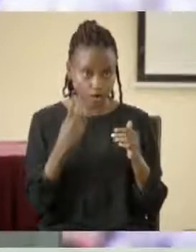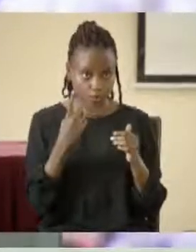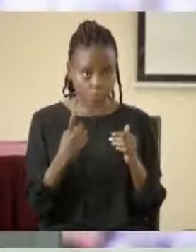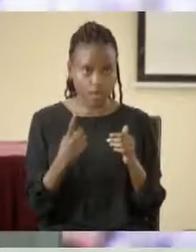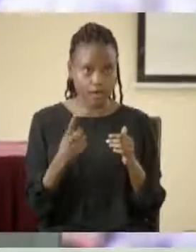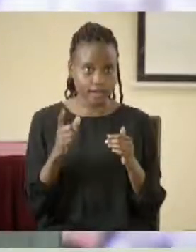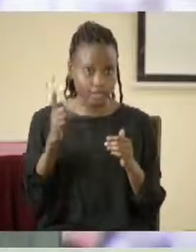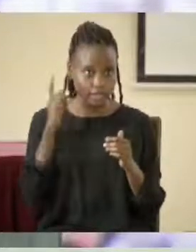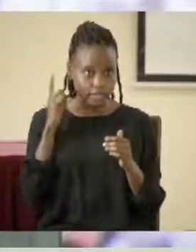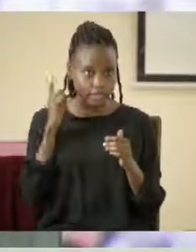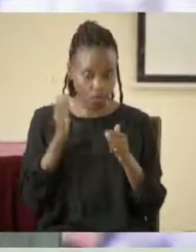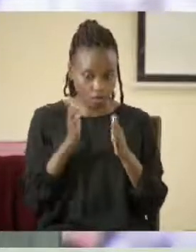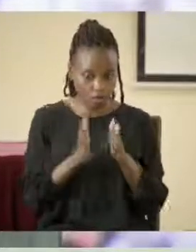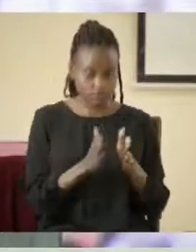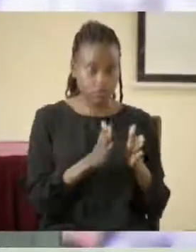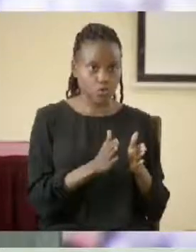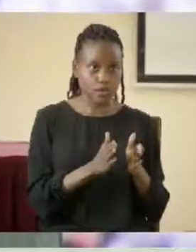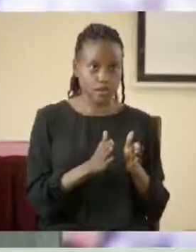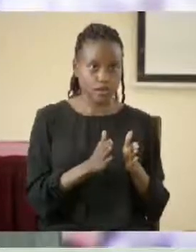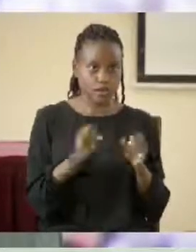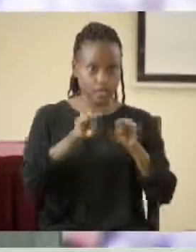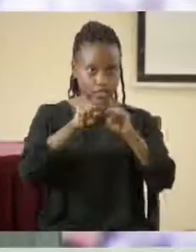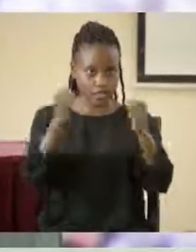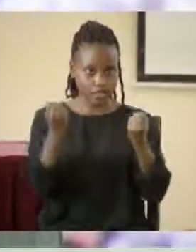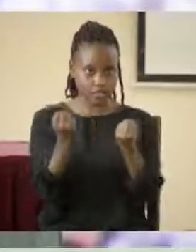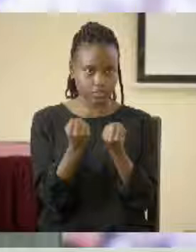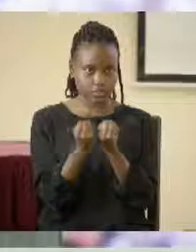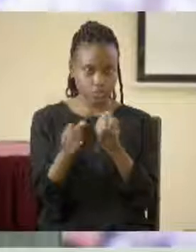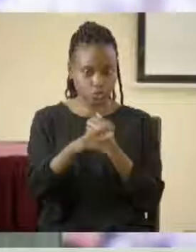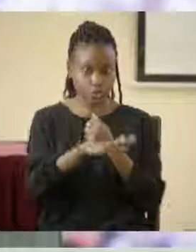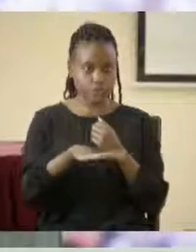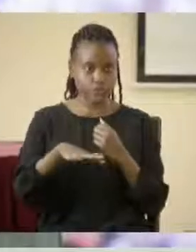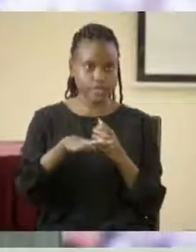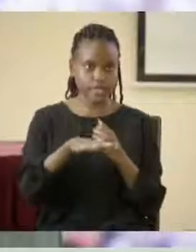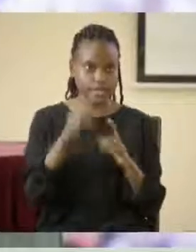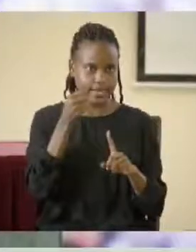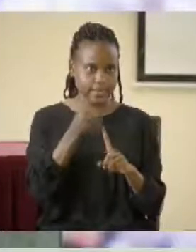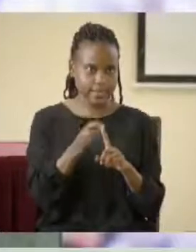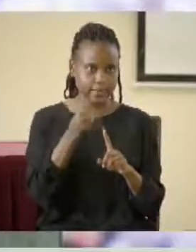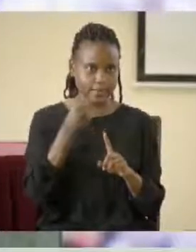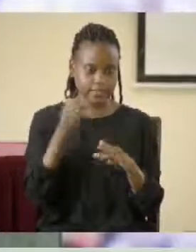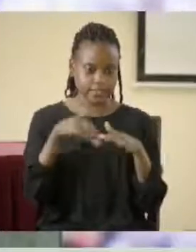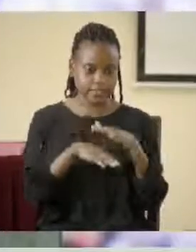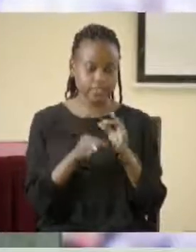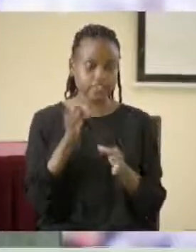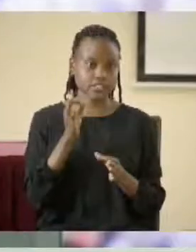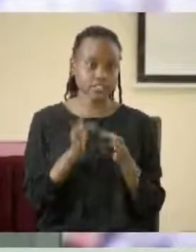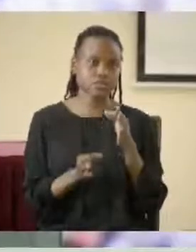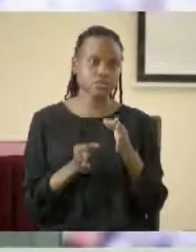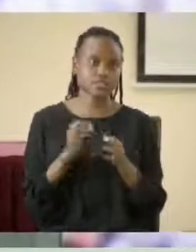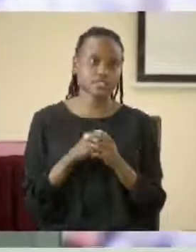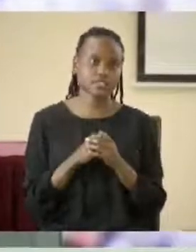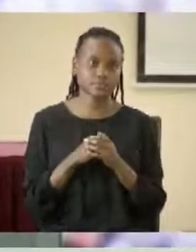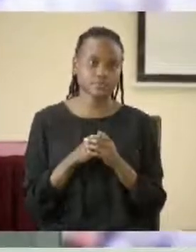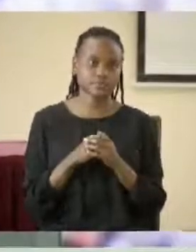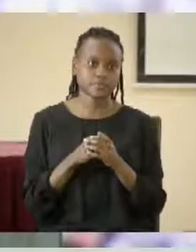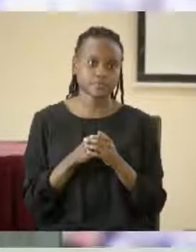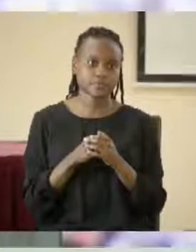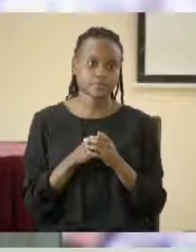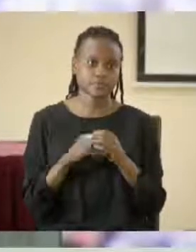order in the social field. And this impacts access to justice. We have state